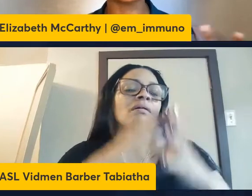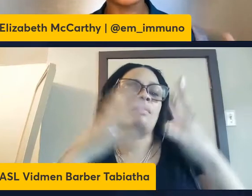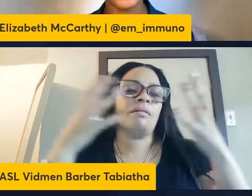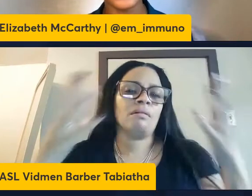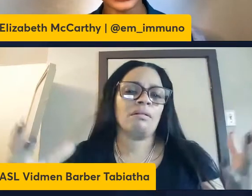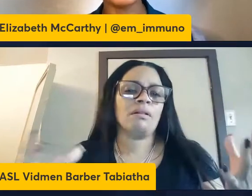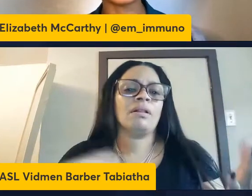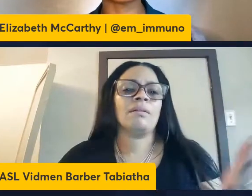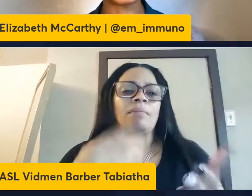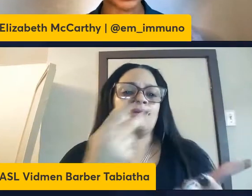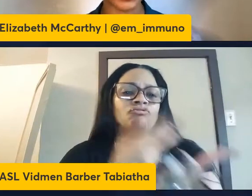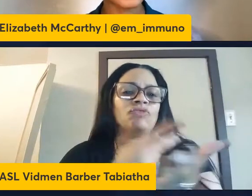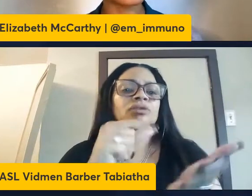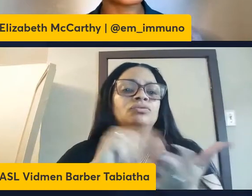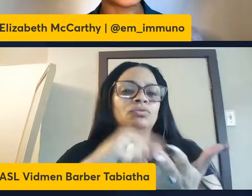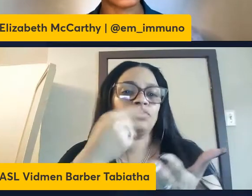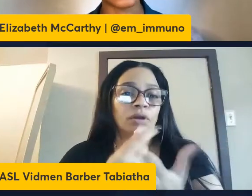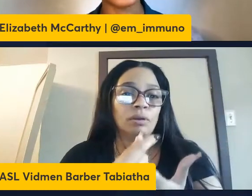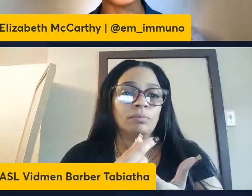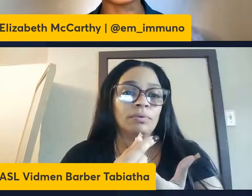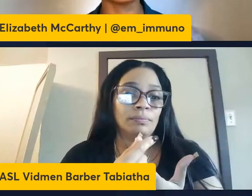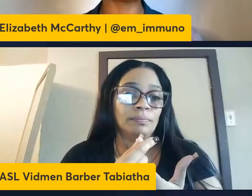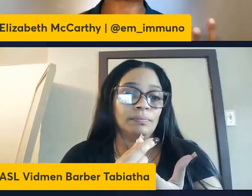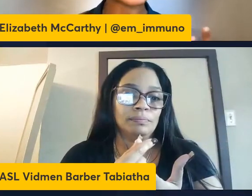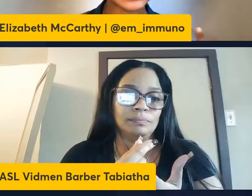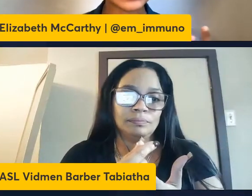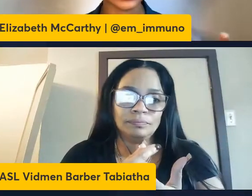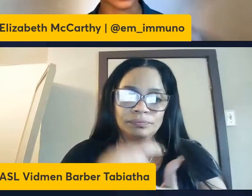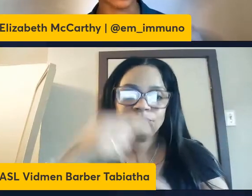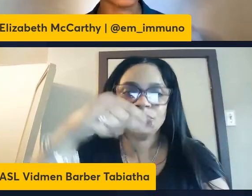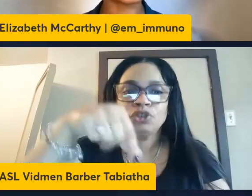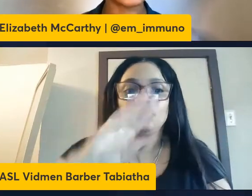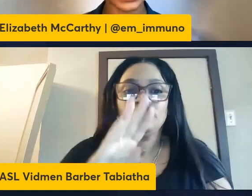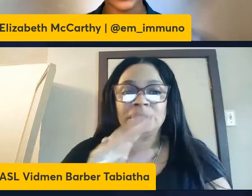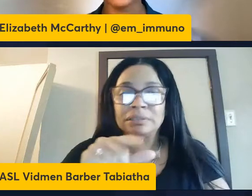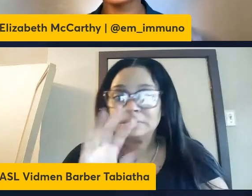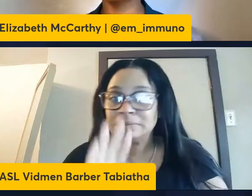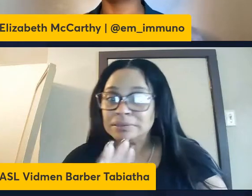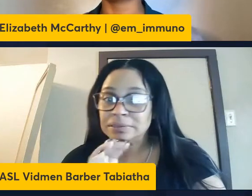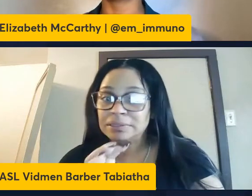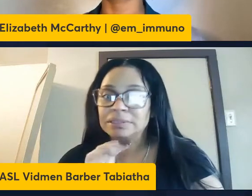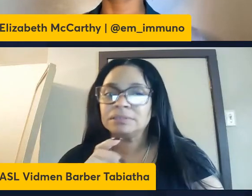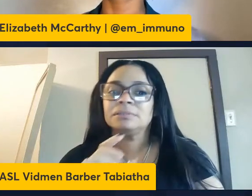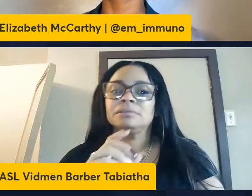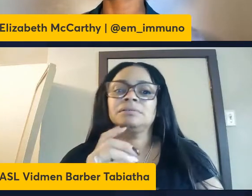My graduate program is actually part of what's called the QBC. It's like the quantitative,